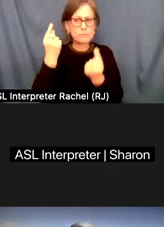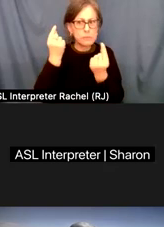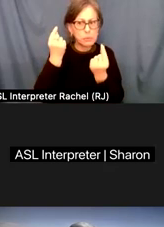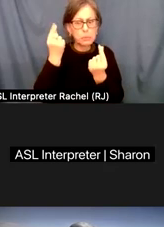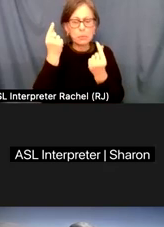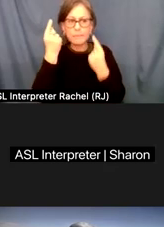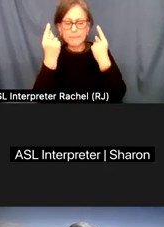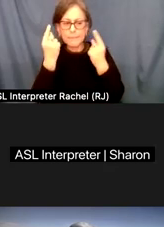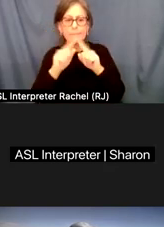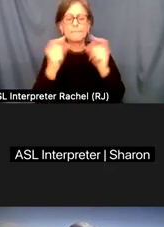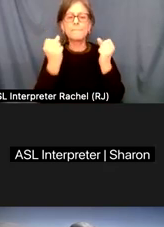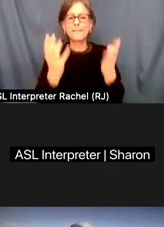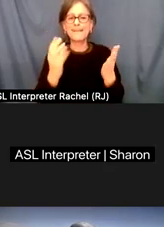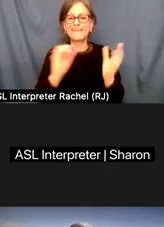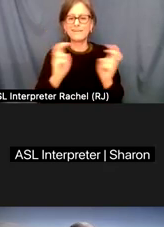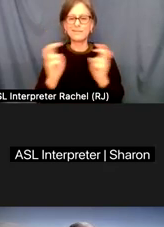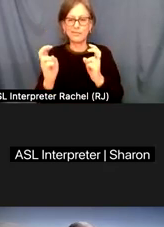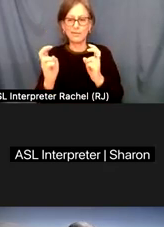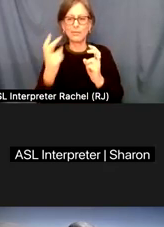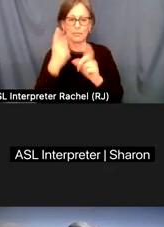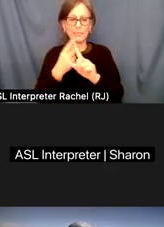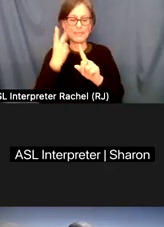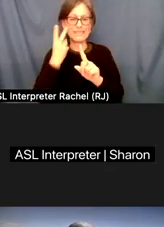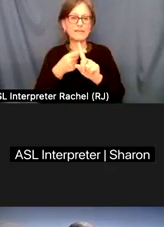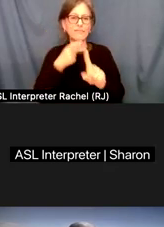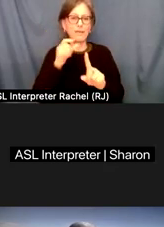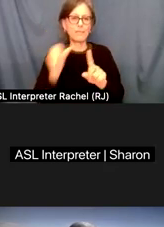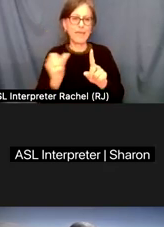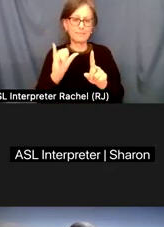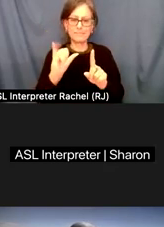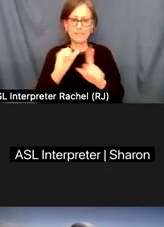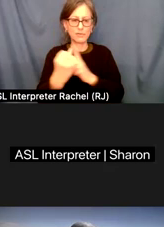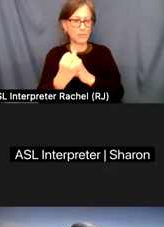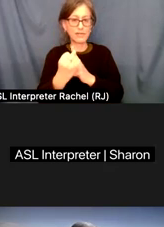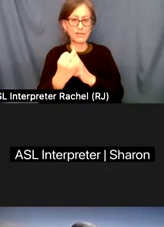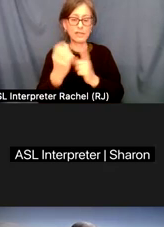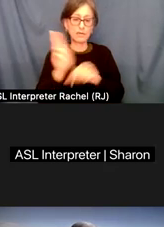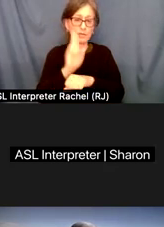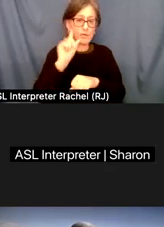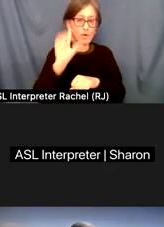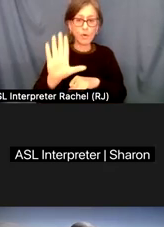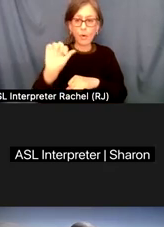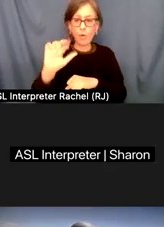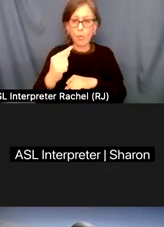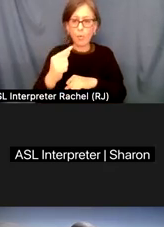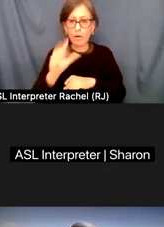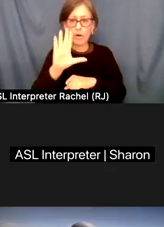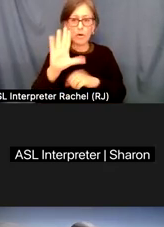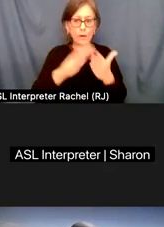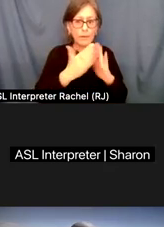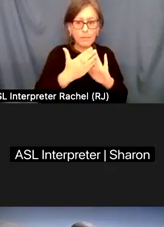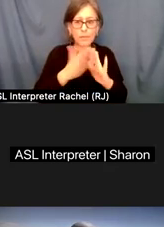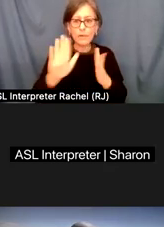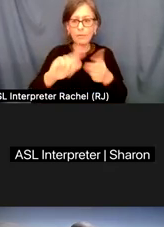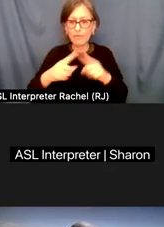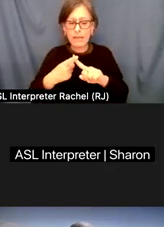many issues that are identified in the scenario report in your organization, in your communities, and we encourage you to